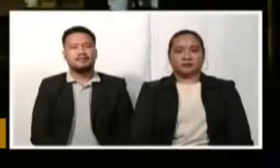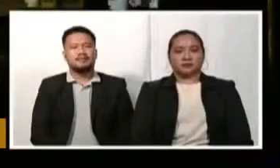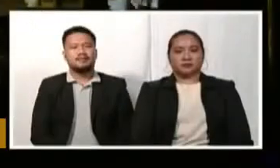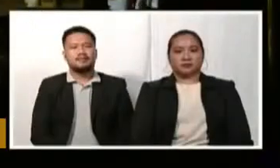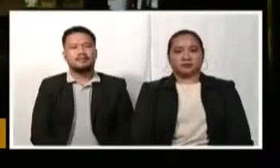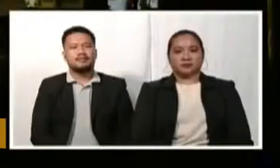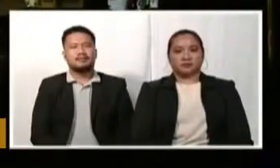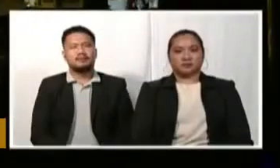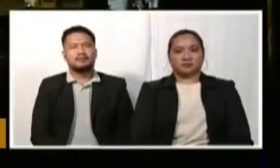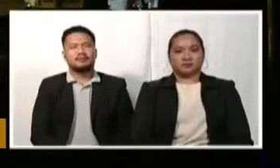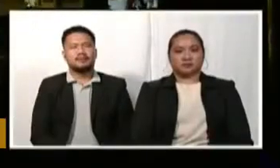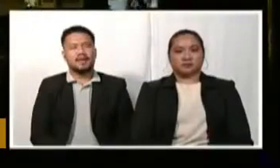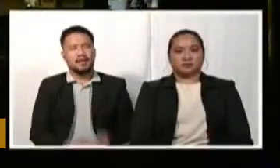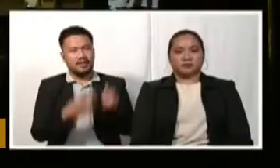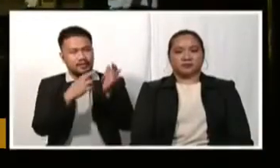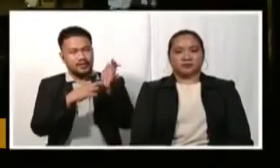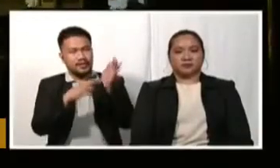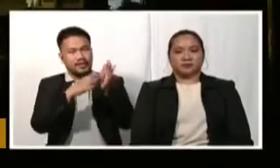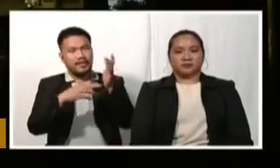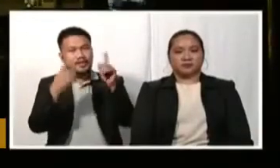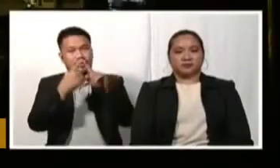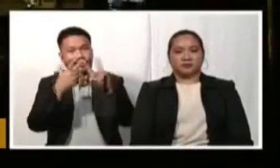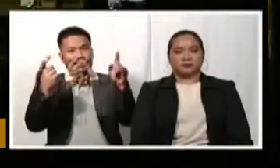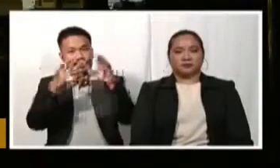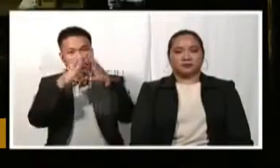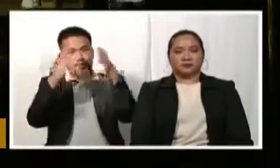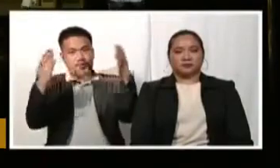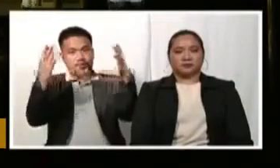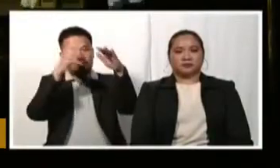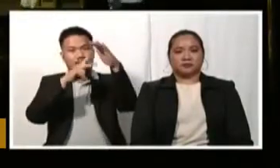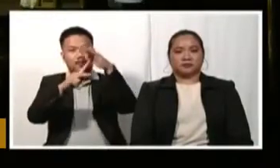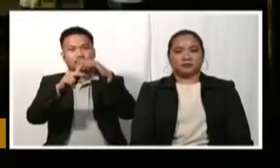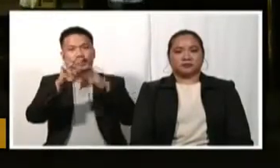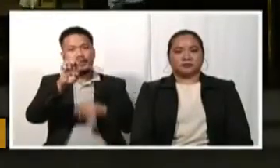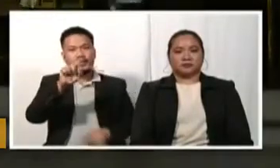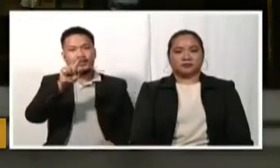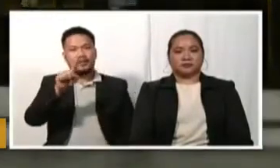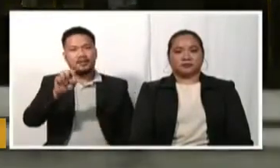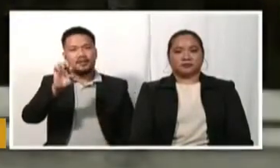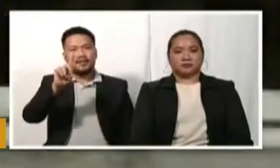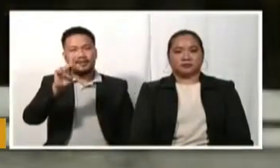A reading from the book of the prophet Ezekiel.